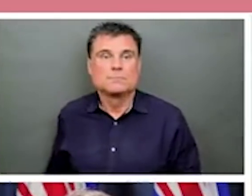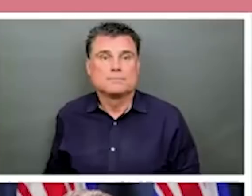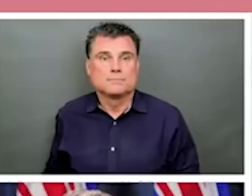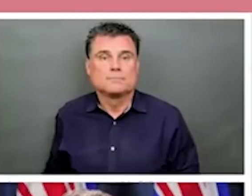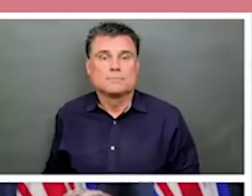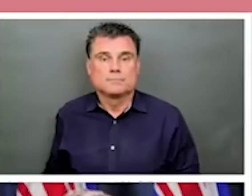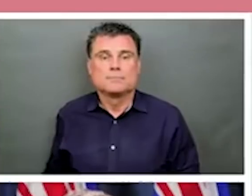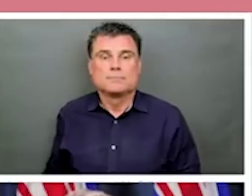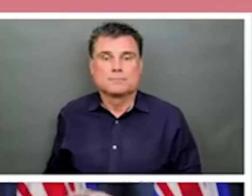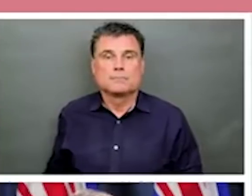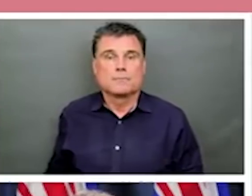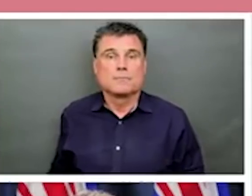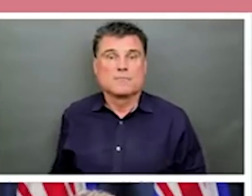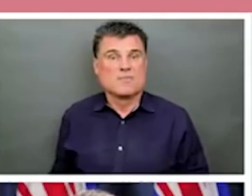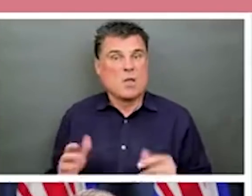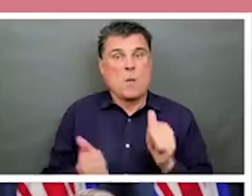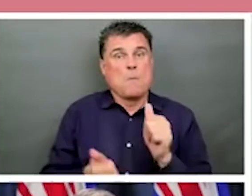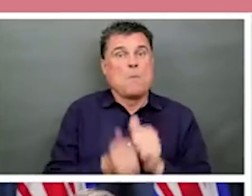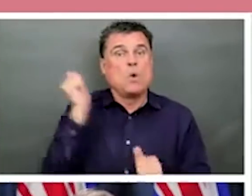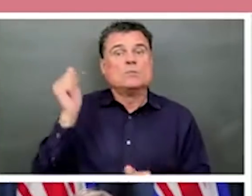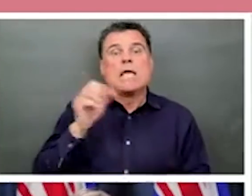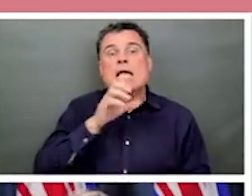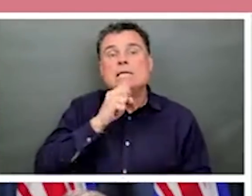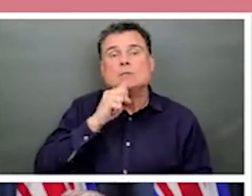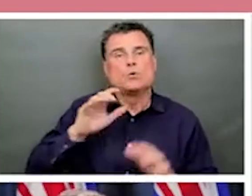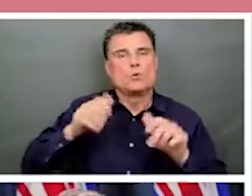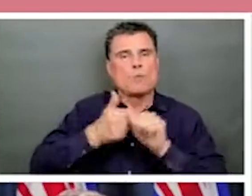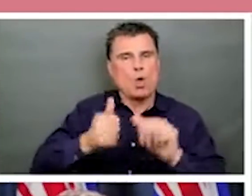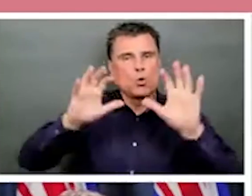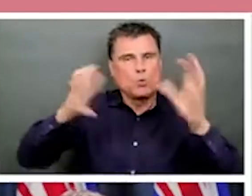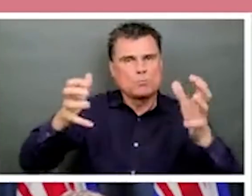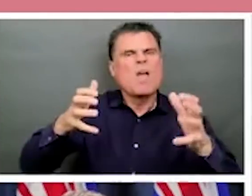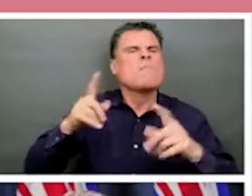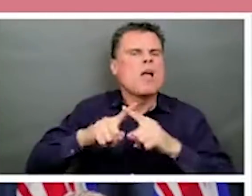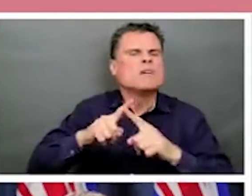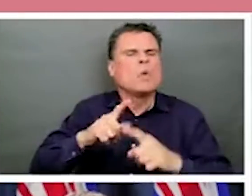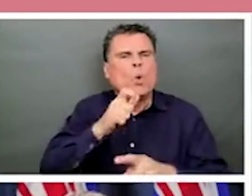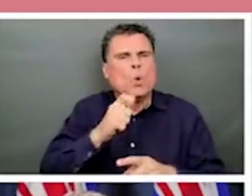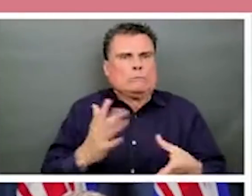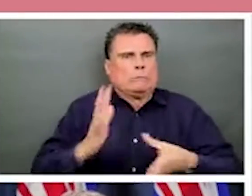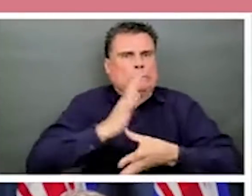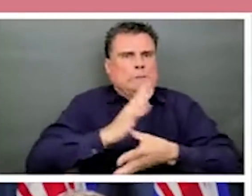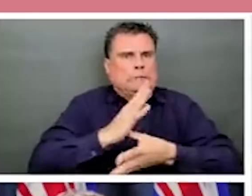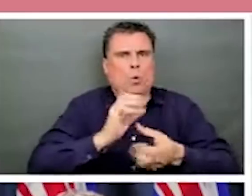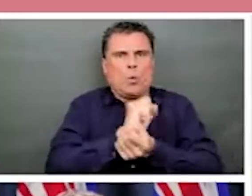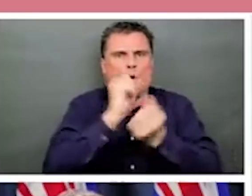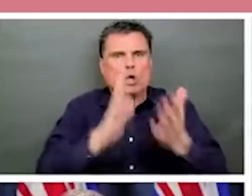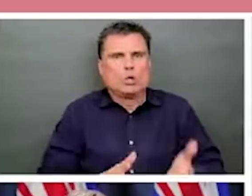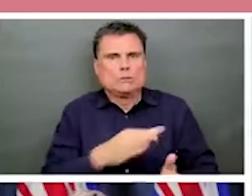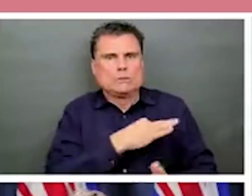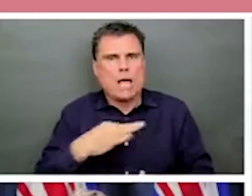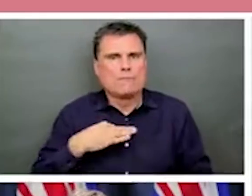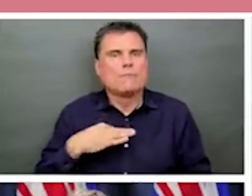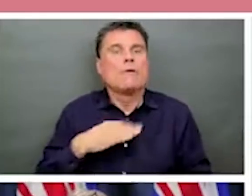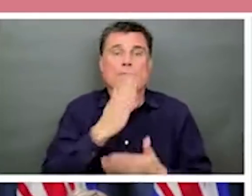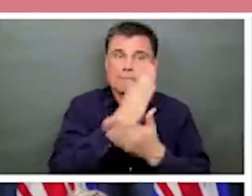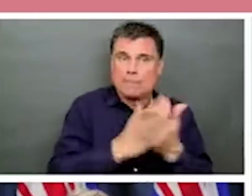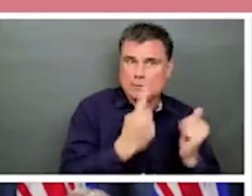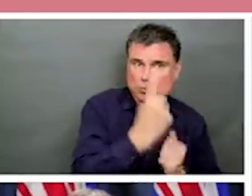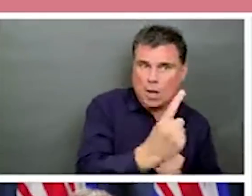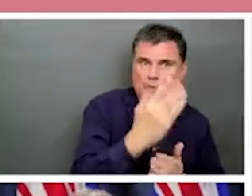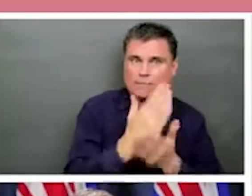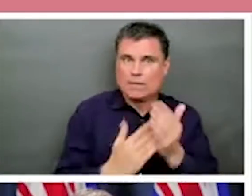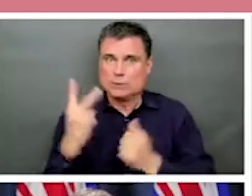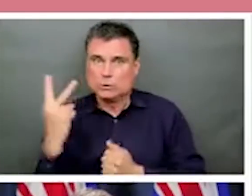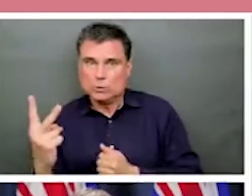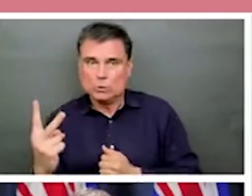also in our priority populations over the work we've done in phase 1 and phase 2. And, you can see that Pfizer vaccine